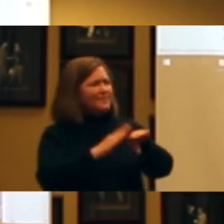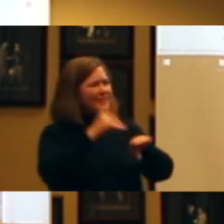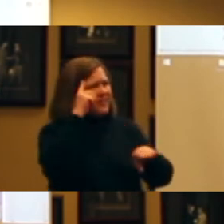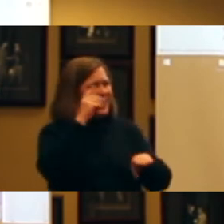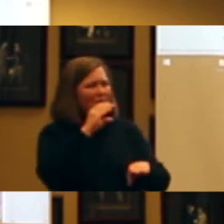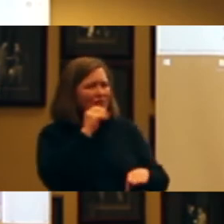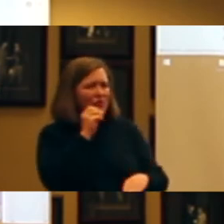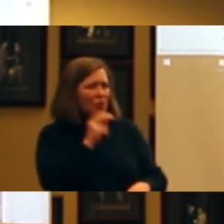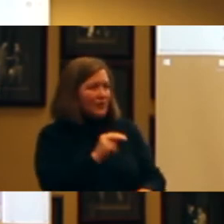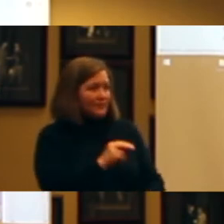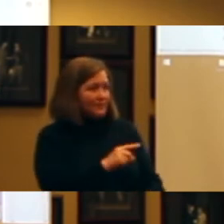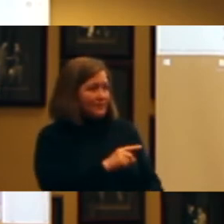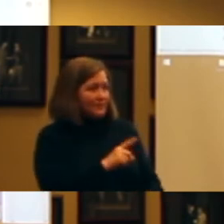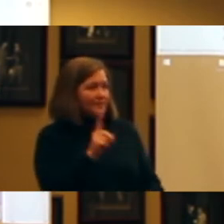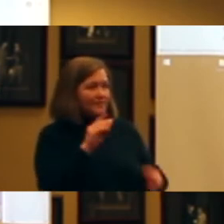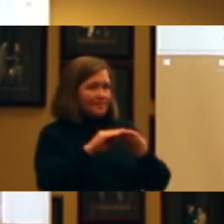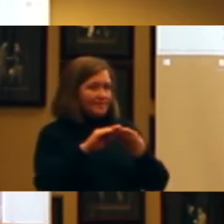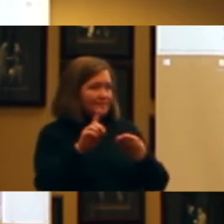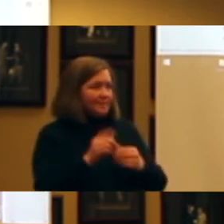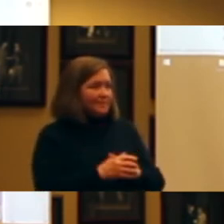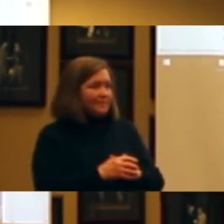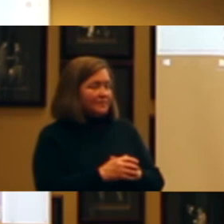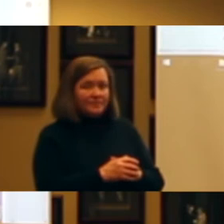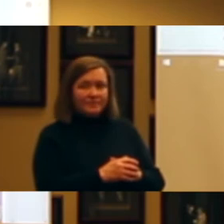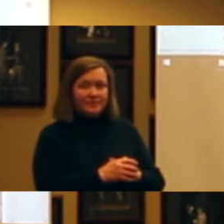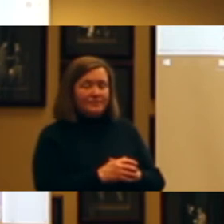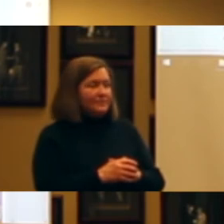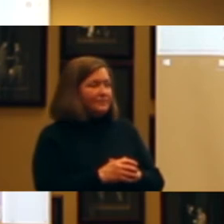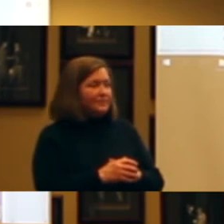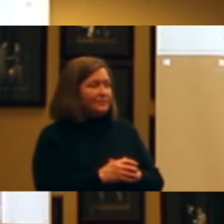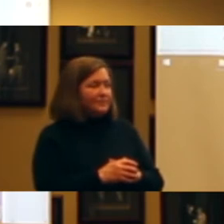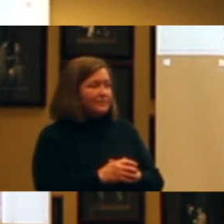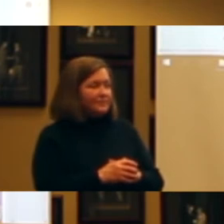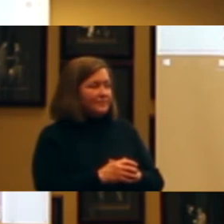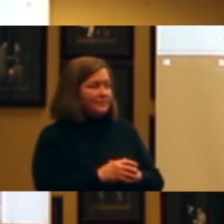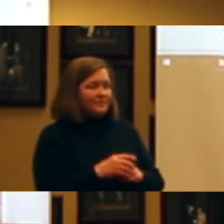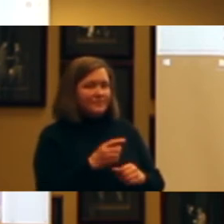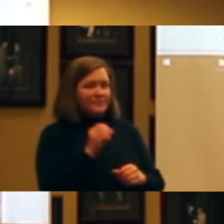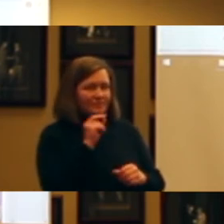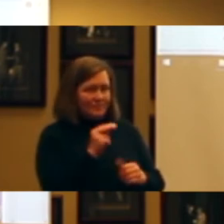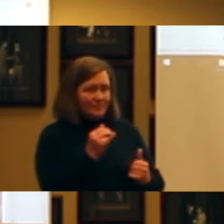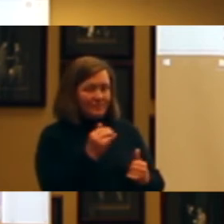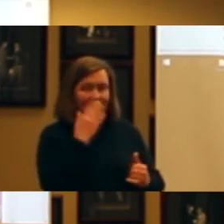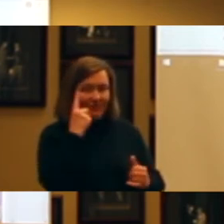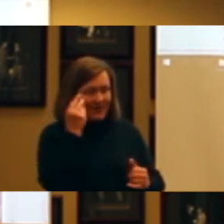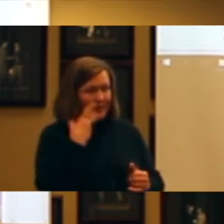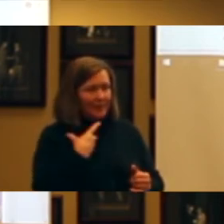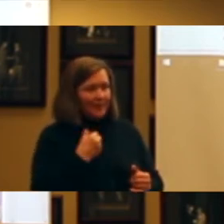faculty. You're liking it. It's for us, we can't hear. Thank you for letting me